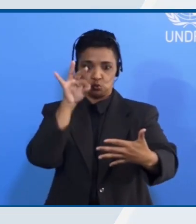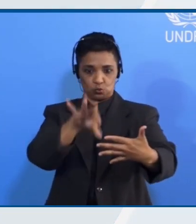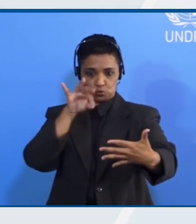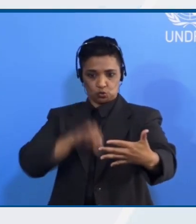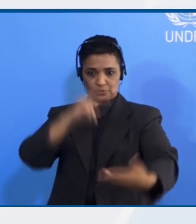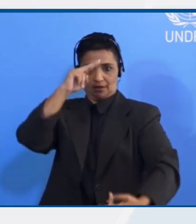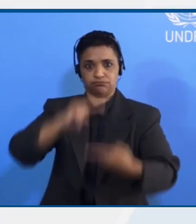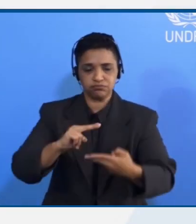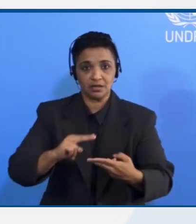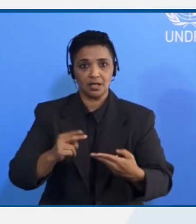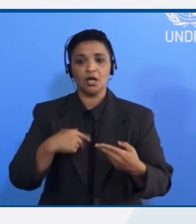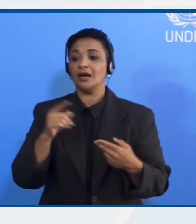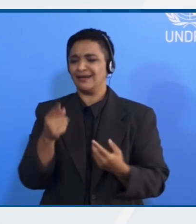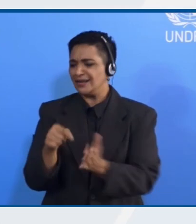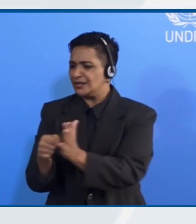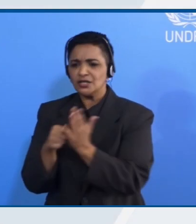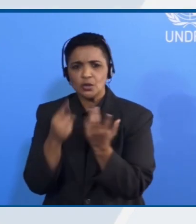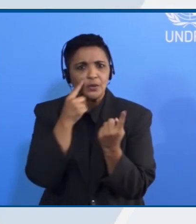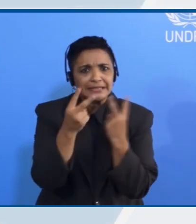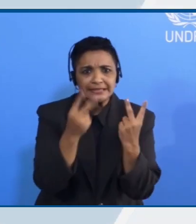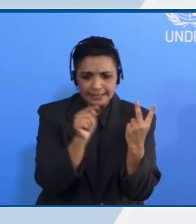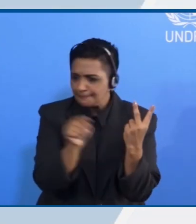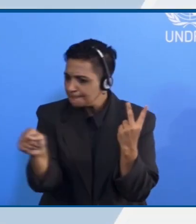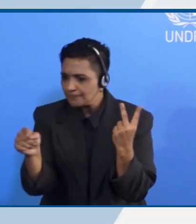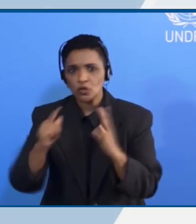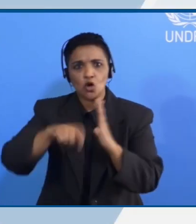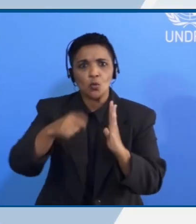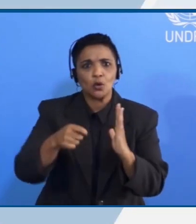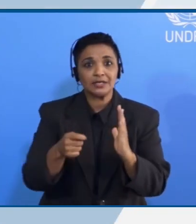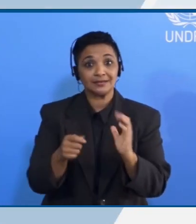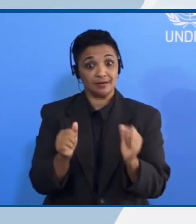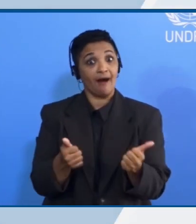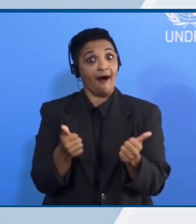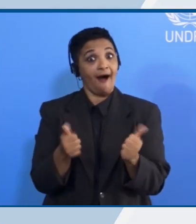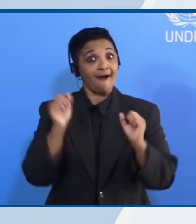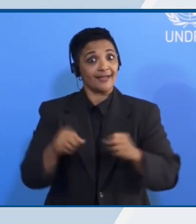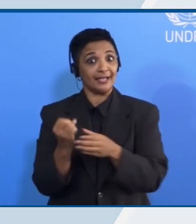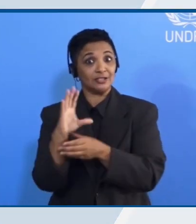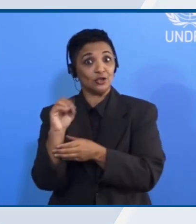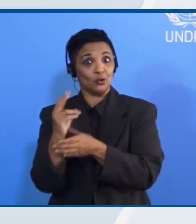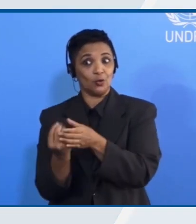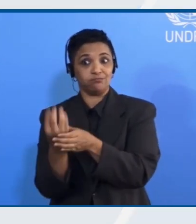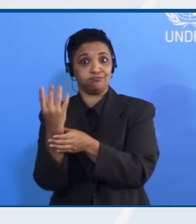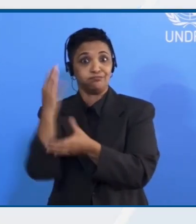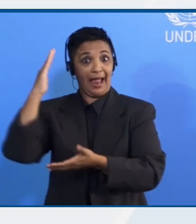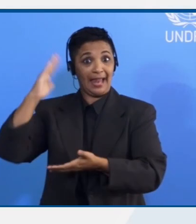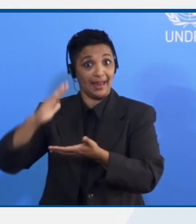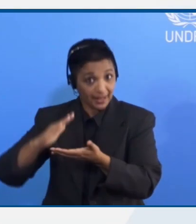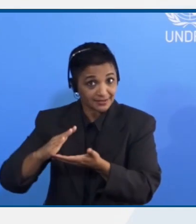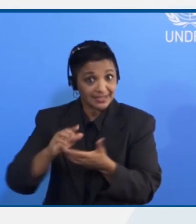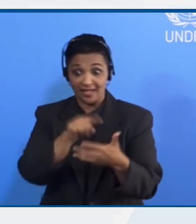do we prioritize? Can you just show us which ones have the potential to reduce emissions, most emissions,